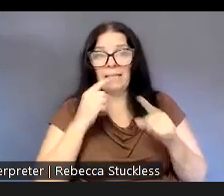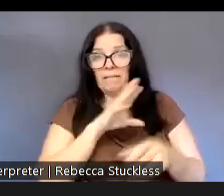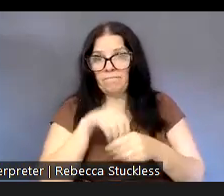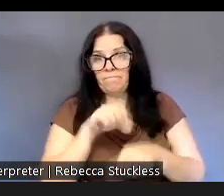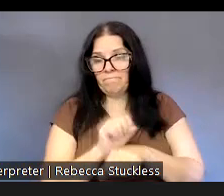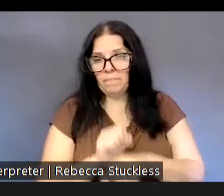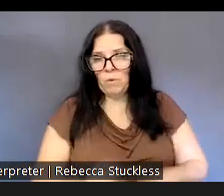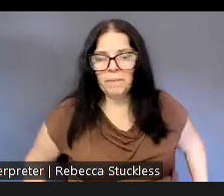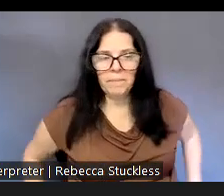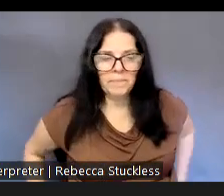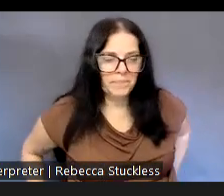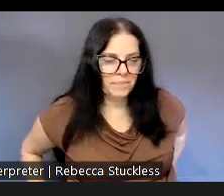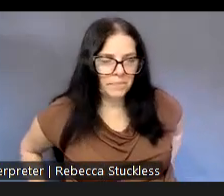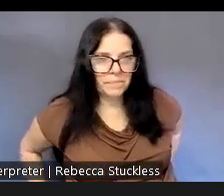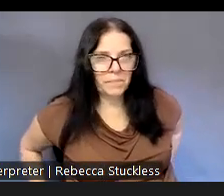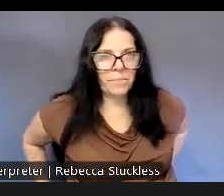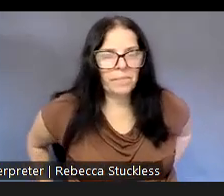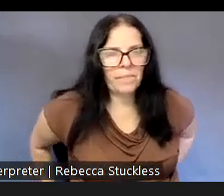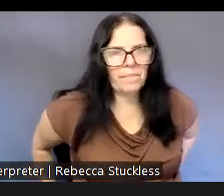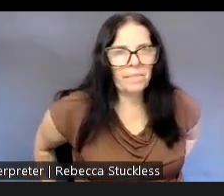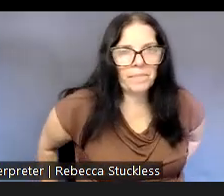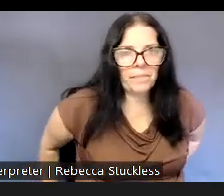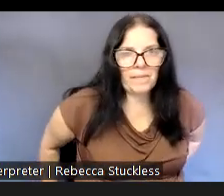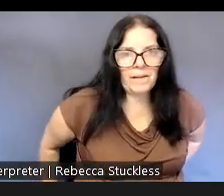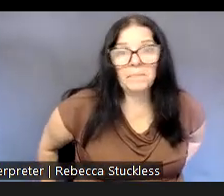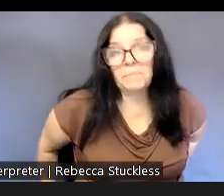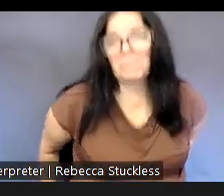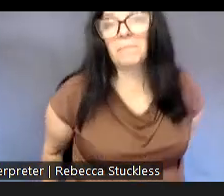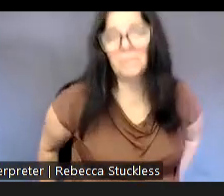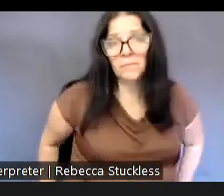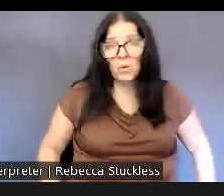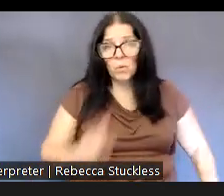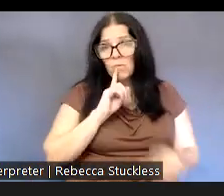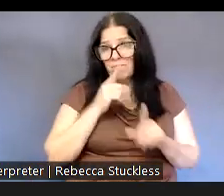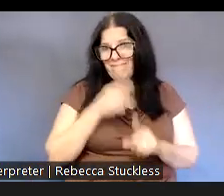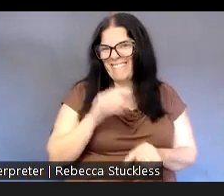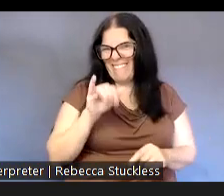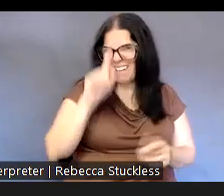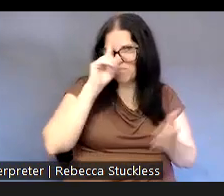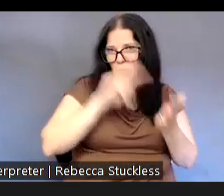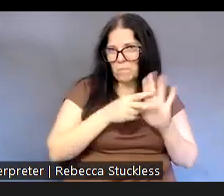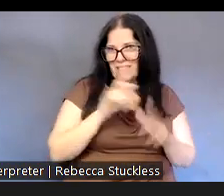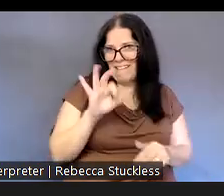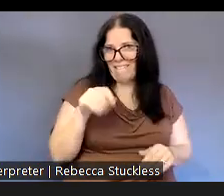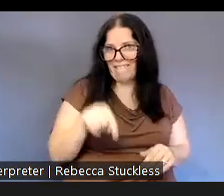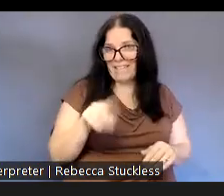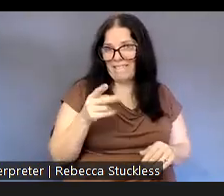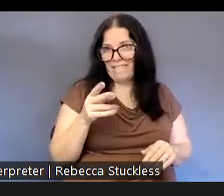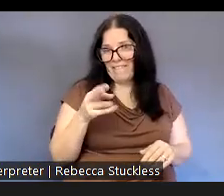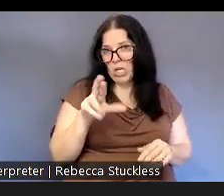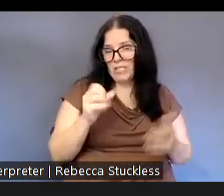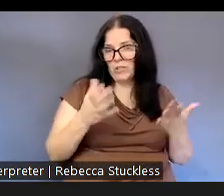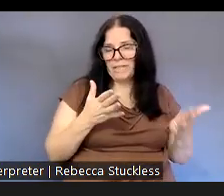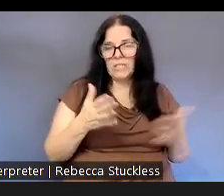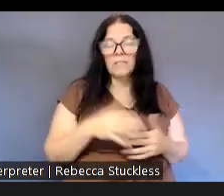employment. Because after all, that's what we're here for. And we'll try to accomplish all that